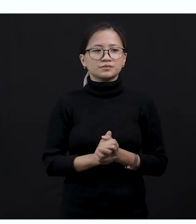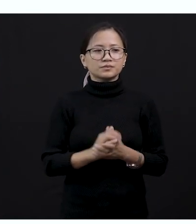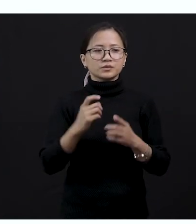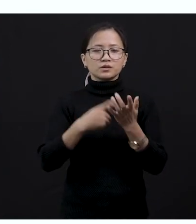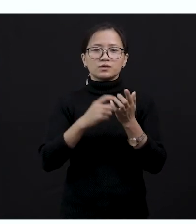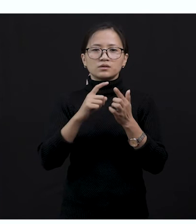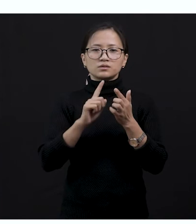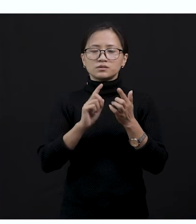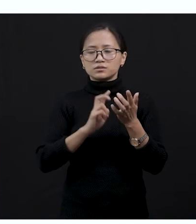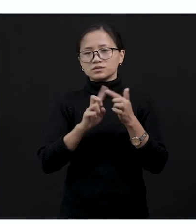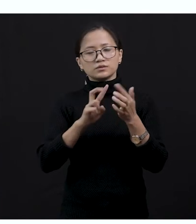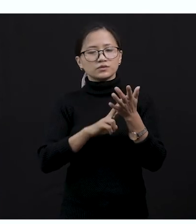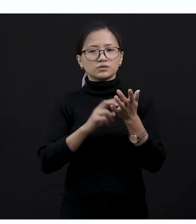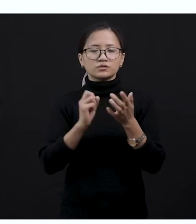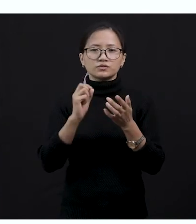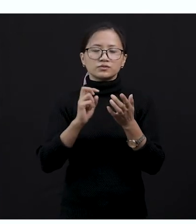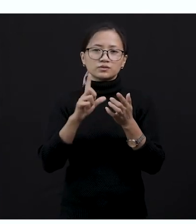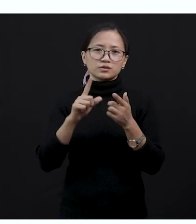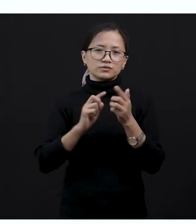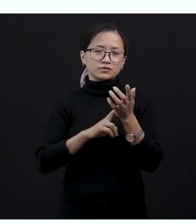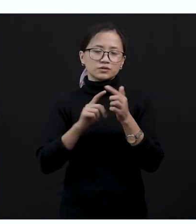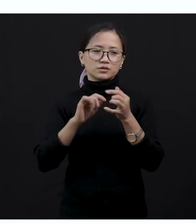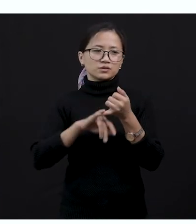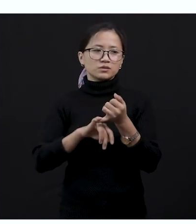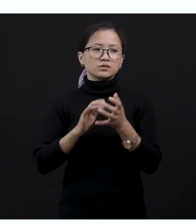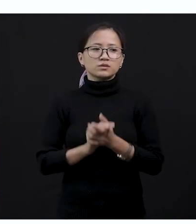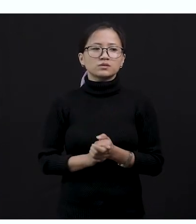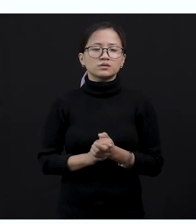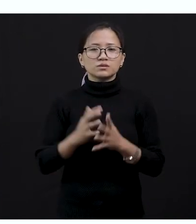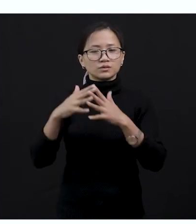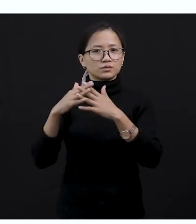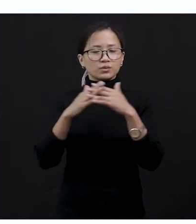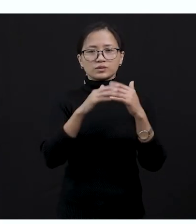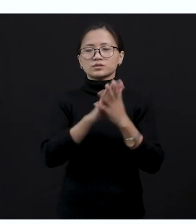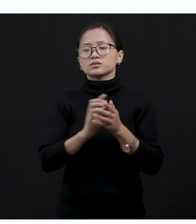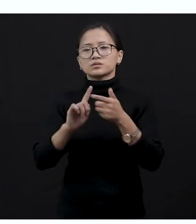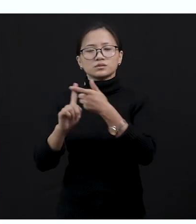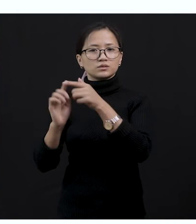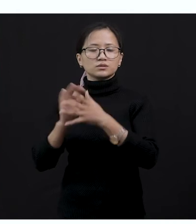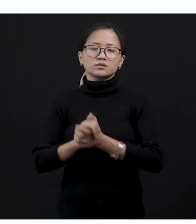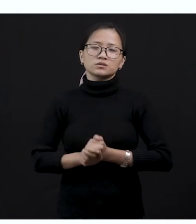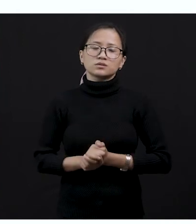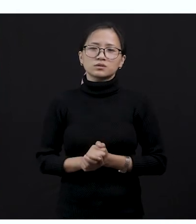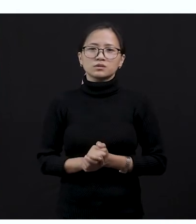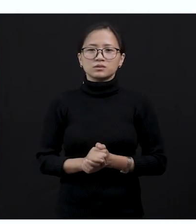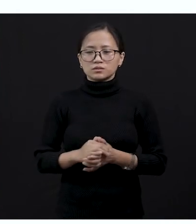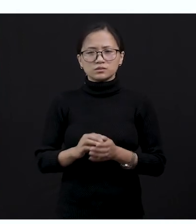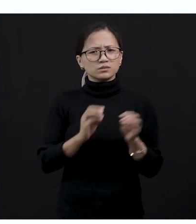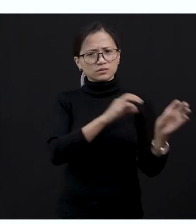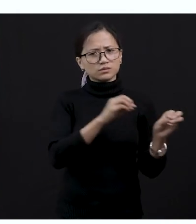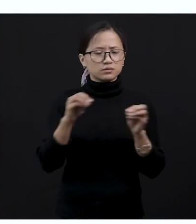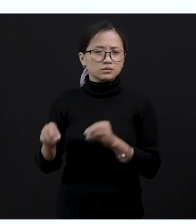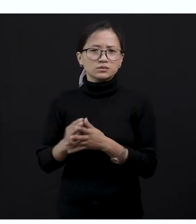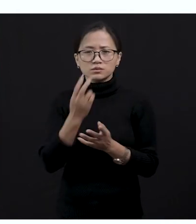revolves from west to east, the earth used to revolve from west to east. That is why, because of this